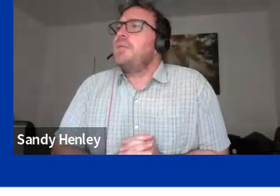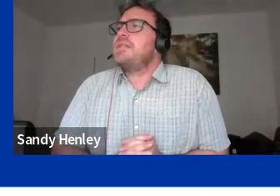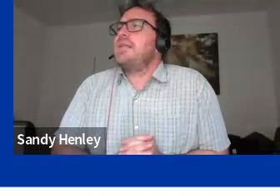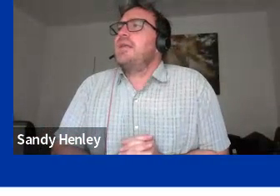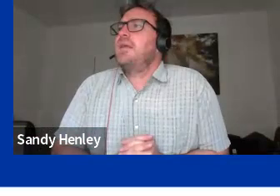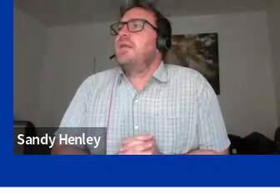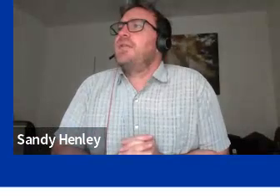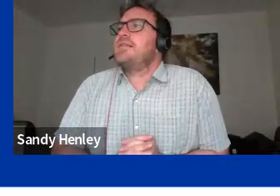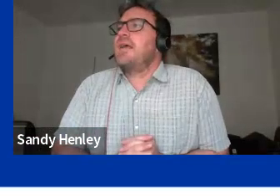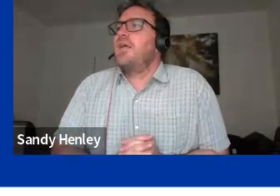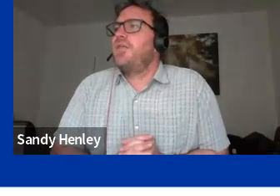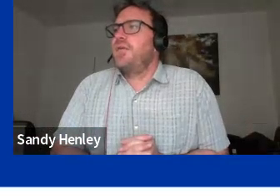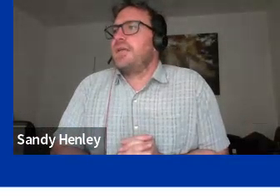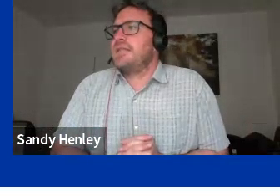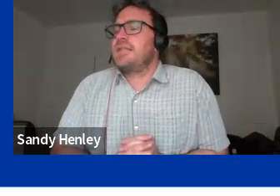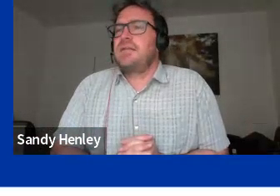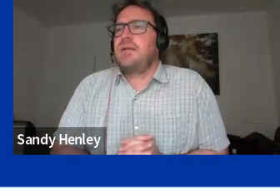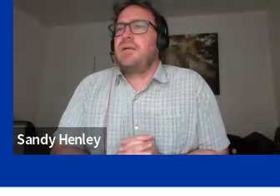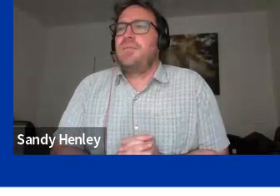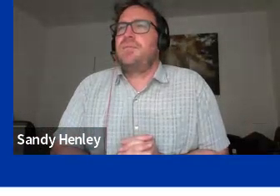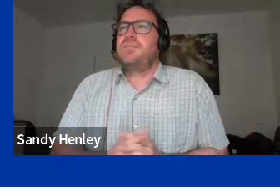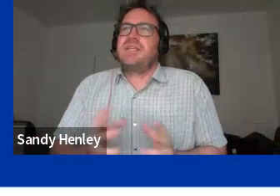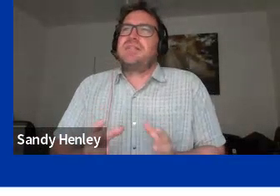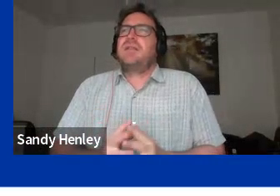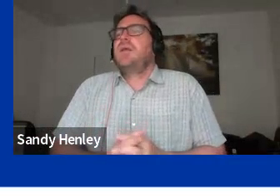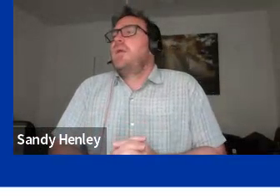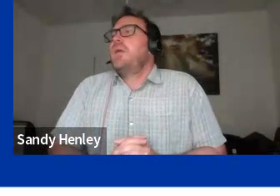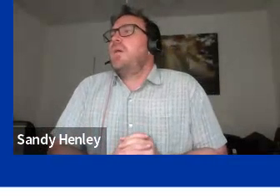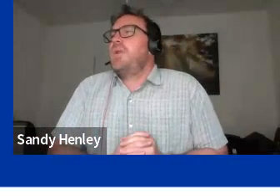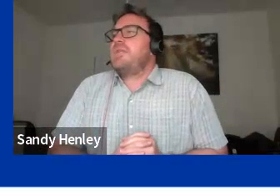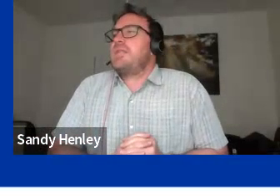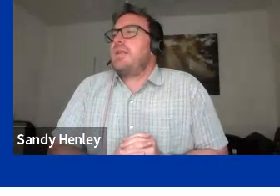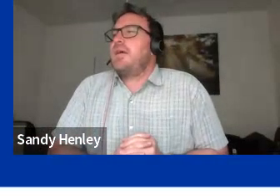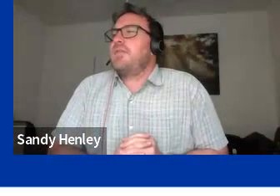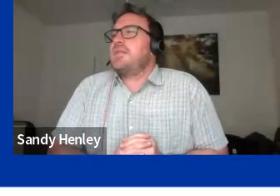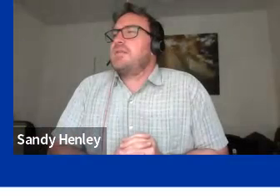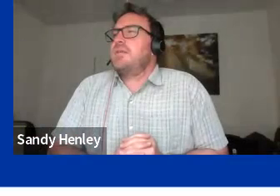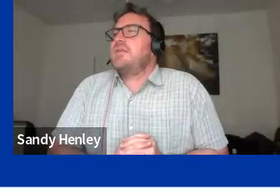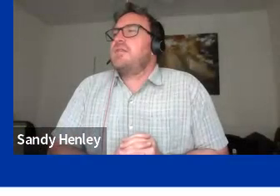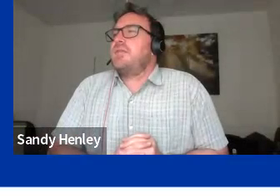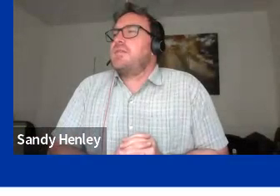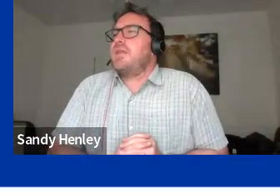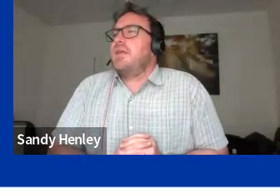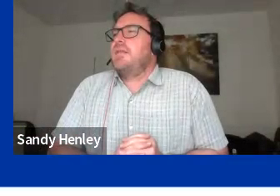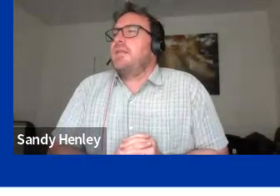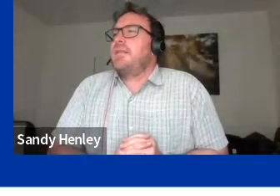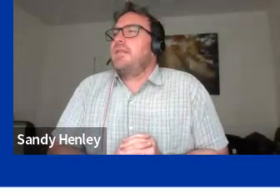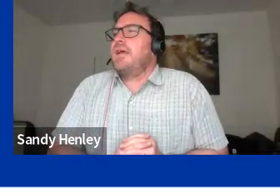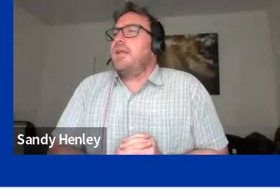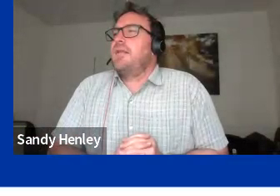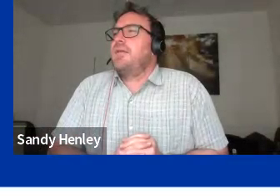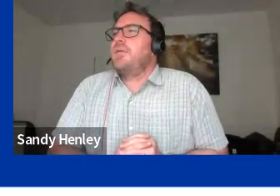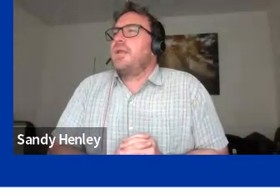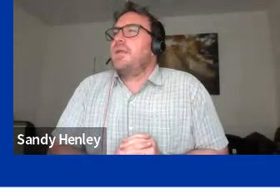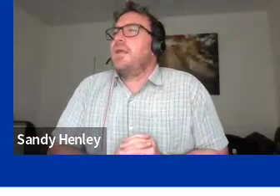But I'm just thinking, this is the health focused session, but I'm just thinking how these initiatives that